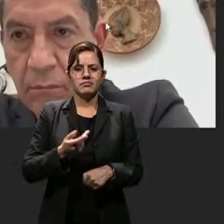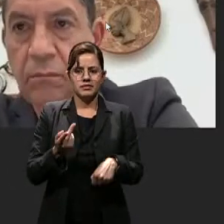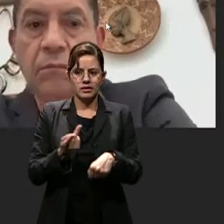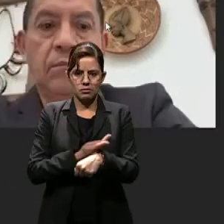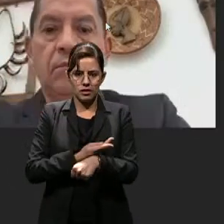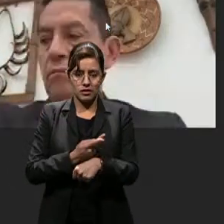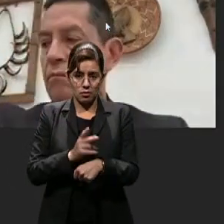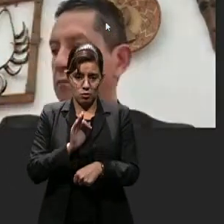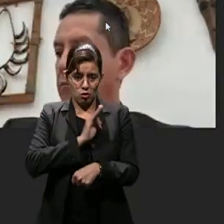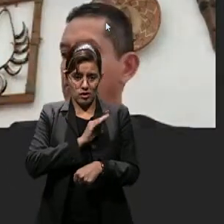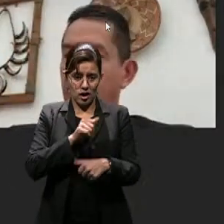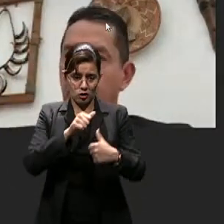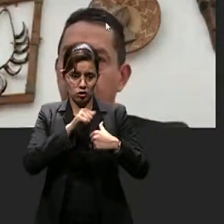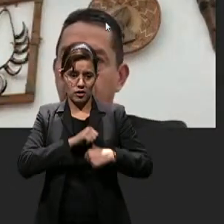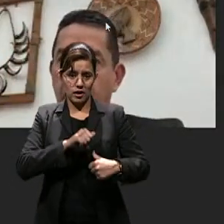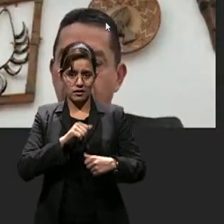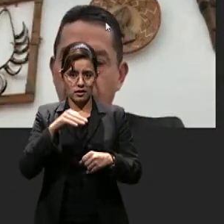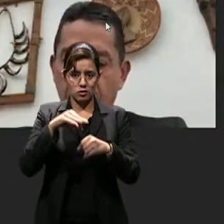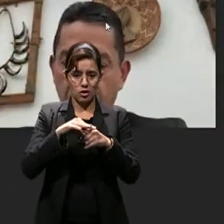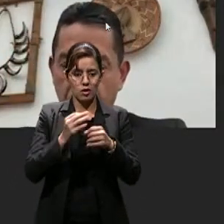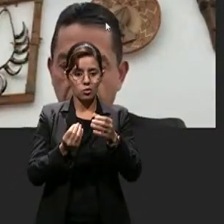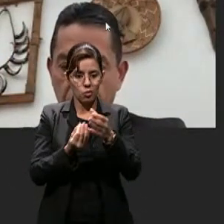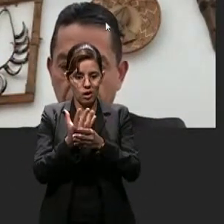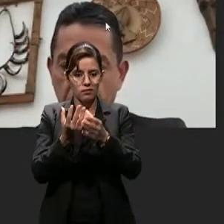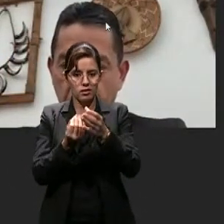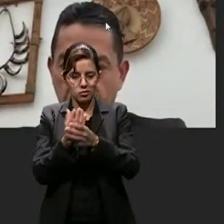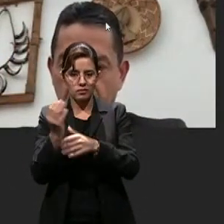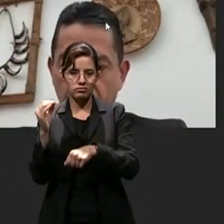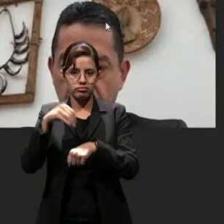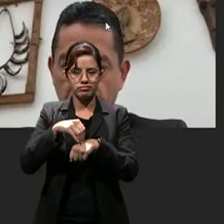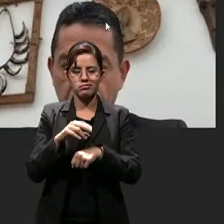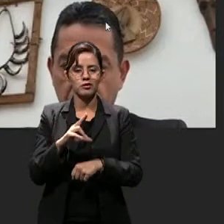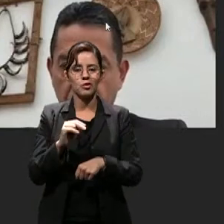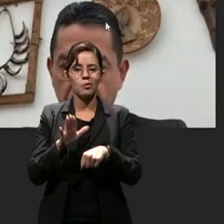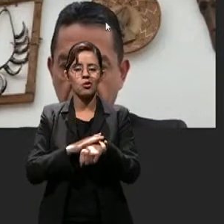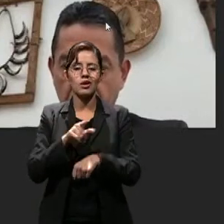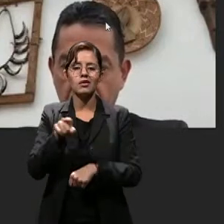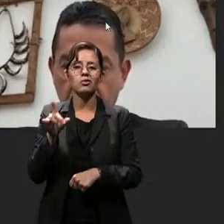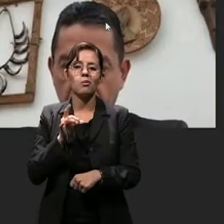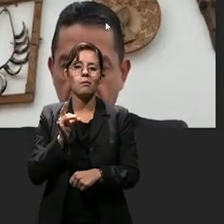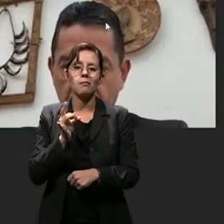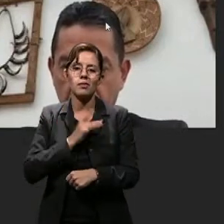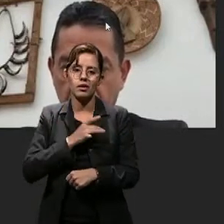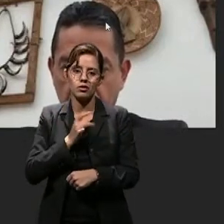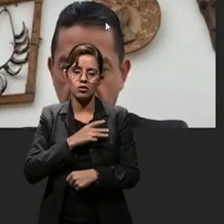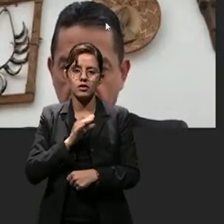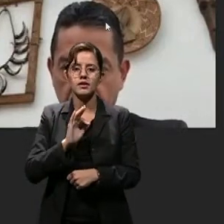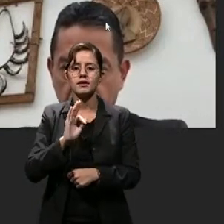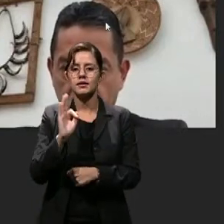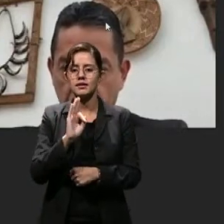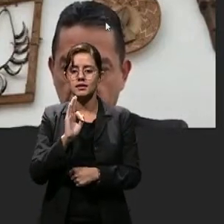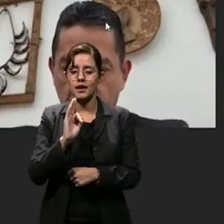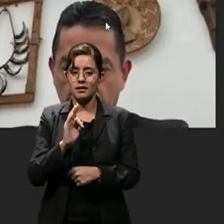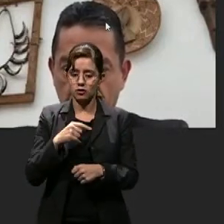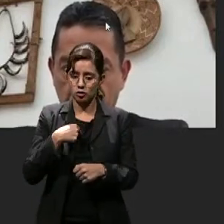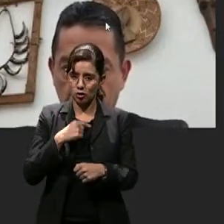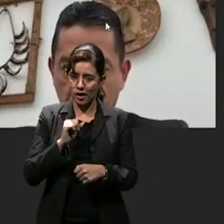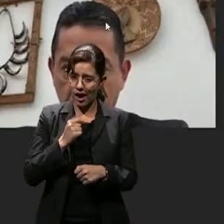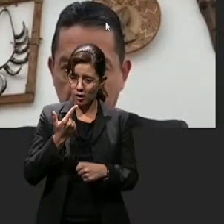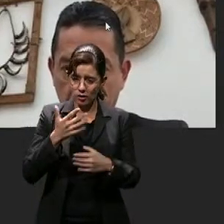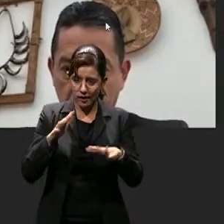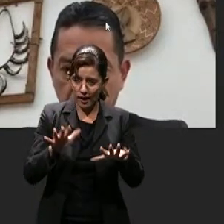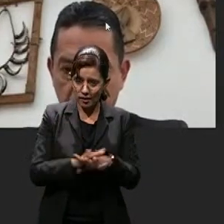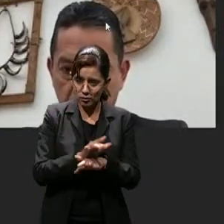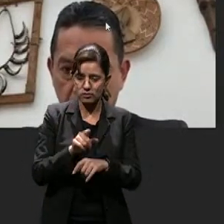So it doesn't allow us to be more innovative as electoral authorities because we are worried about